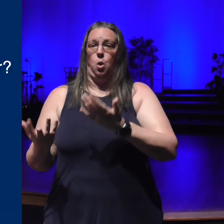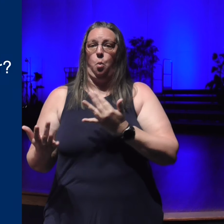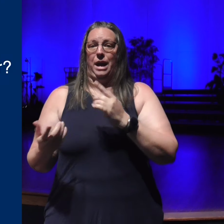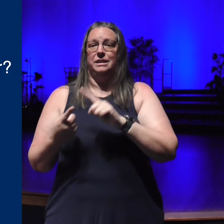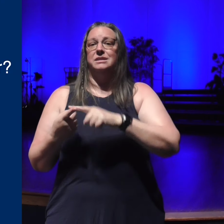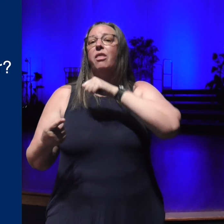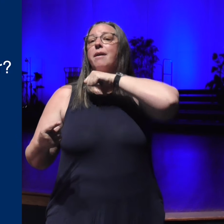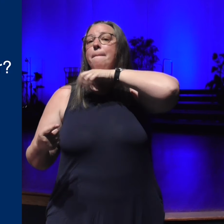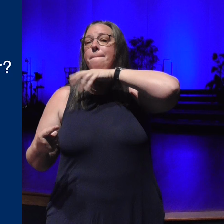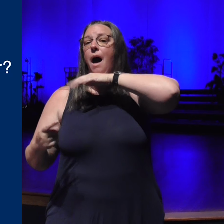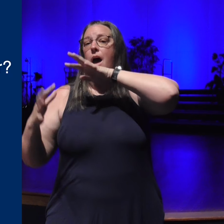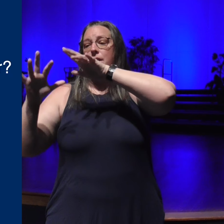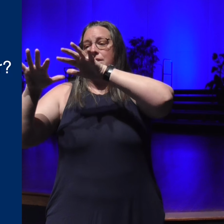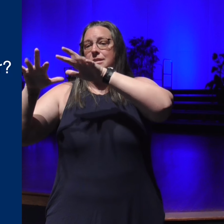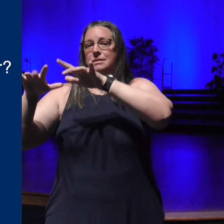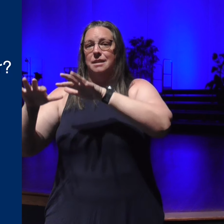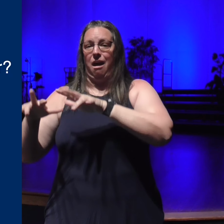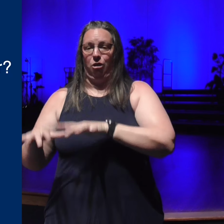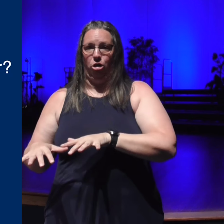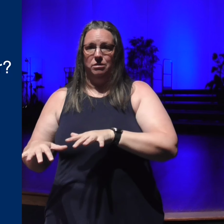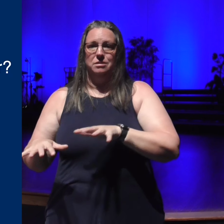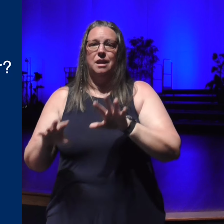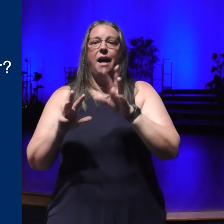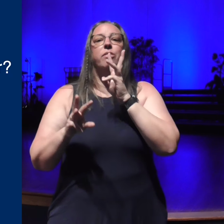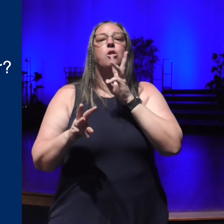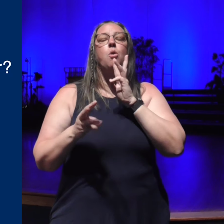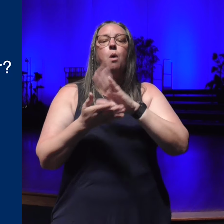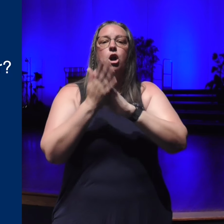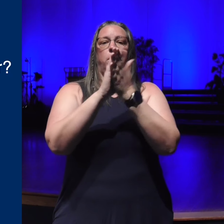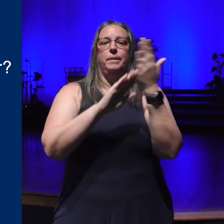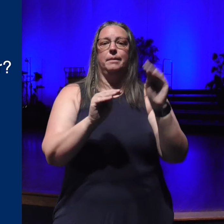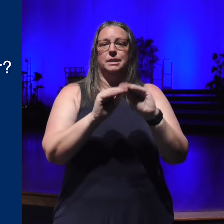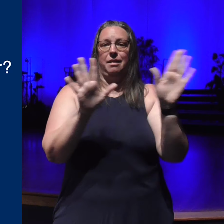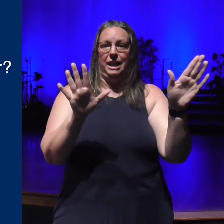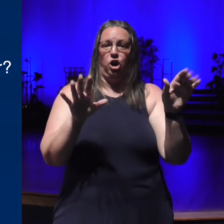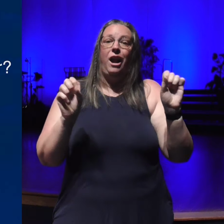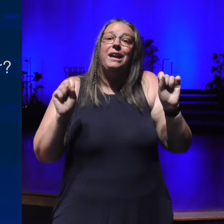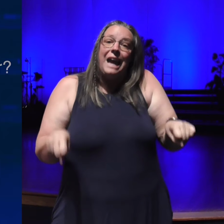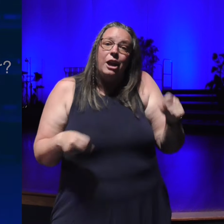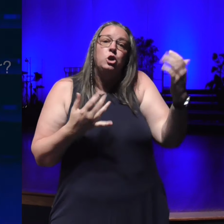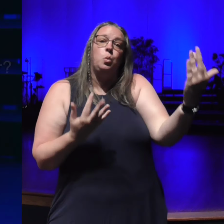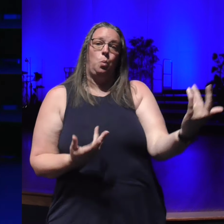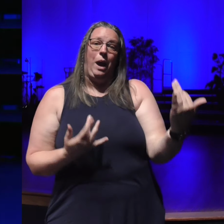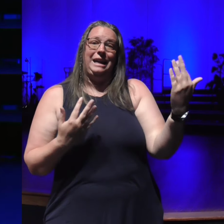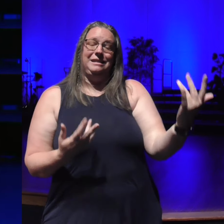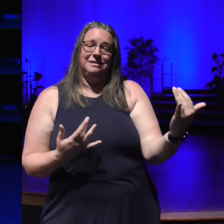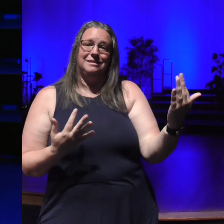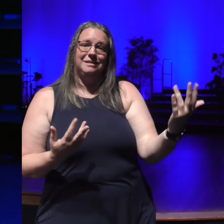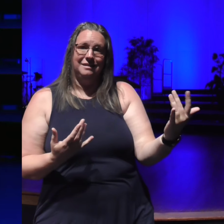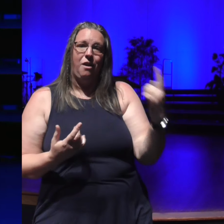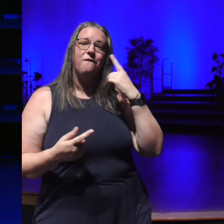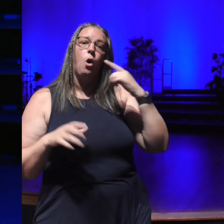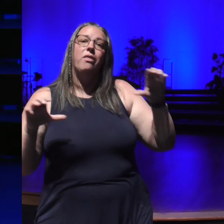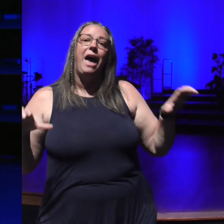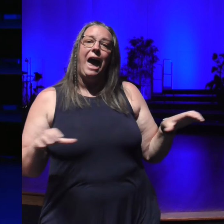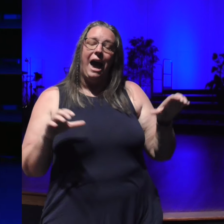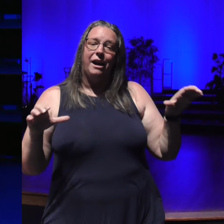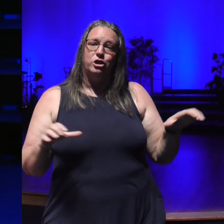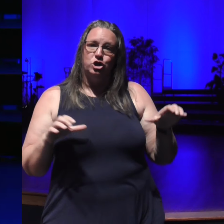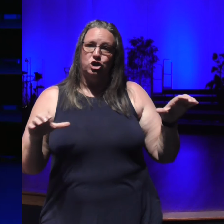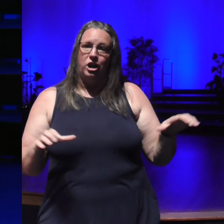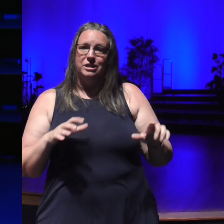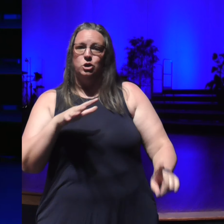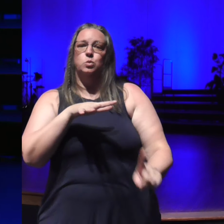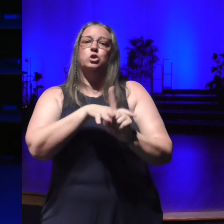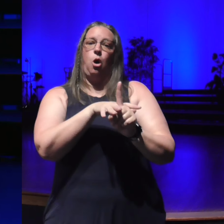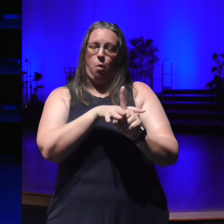unmoving till the right action arises by itself? Can you? What an amazing